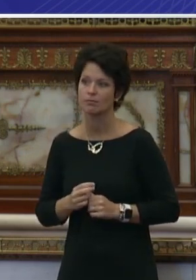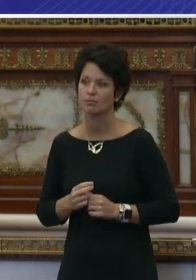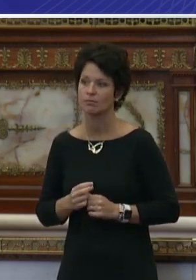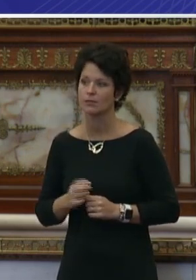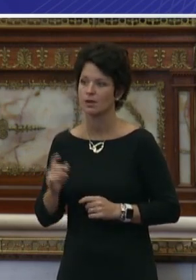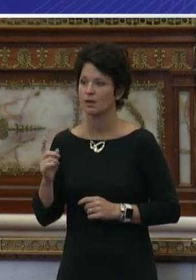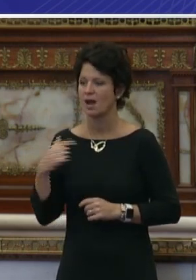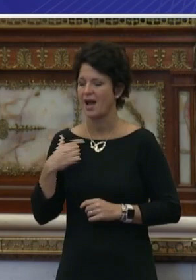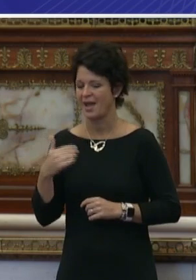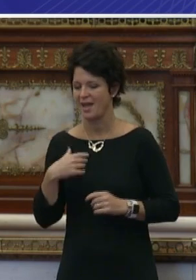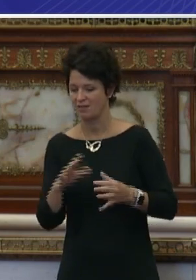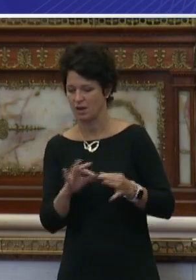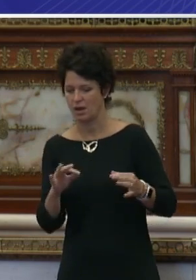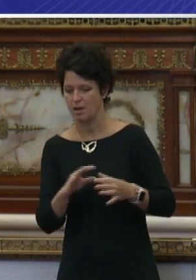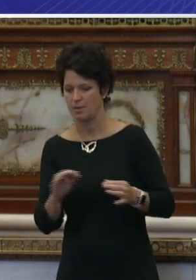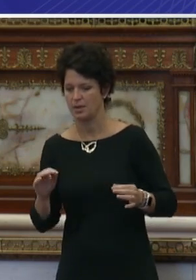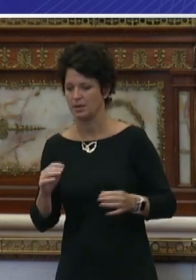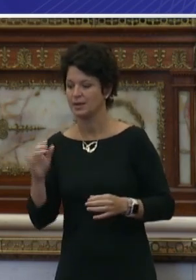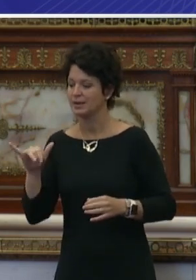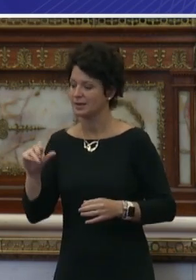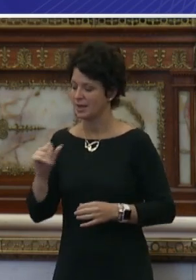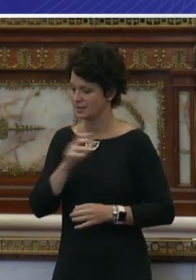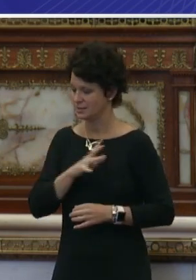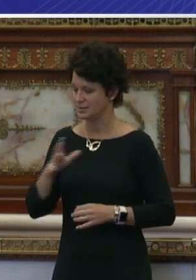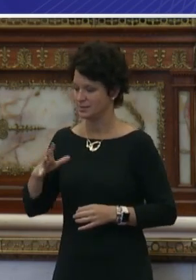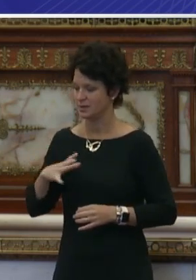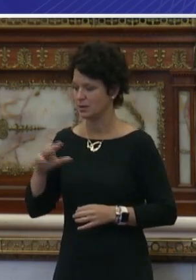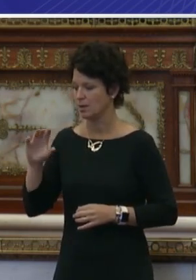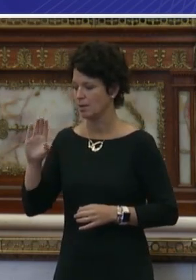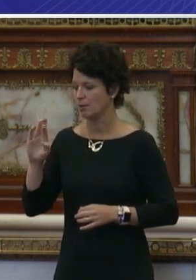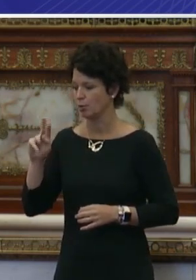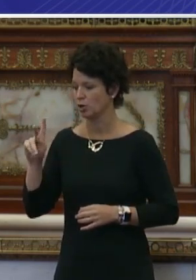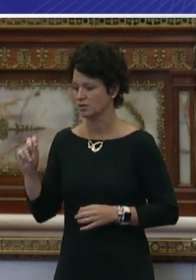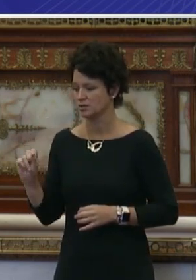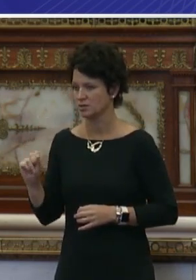Madam Chair, I have a comment really quick. Yes, ma'am. Yes, I